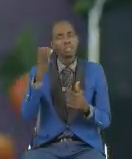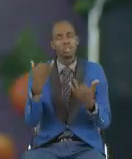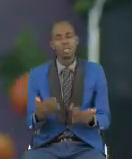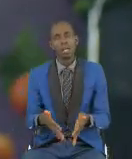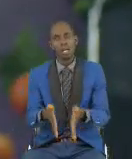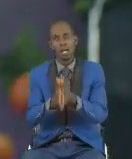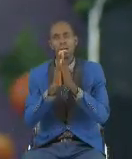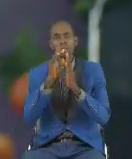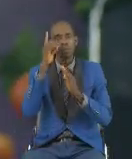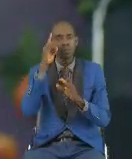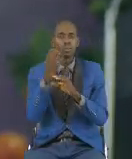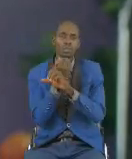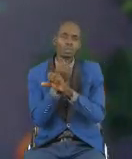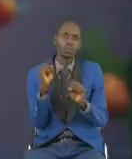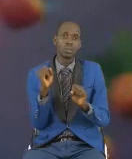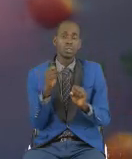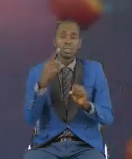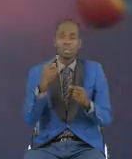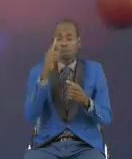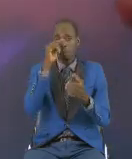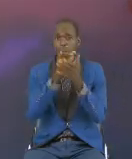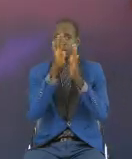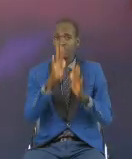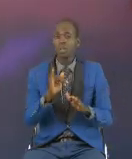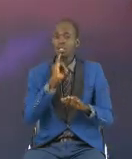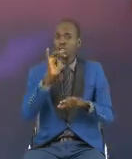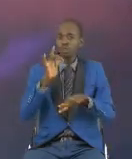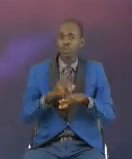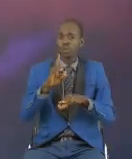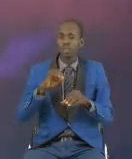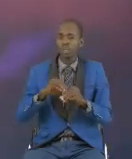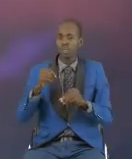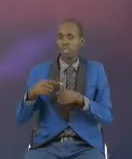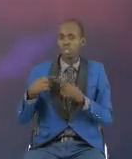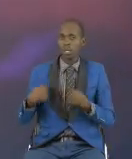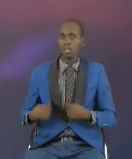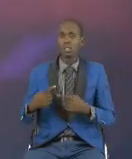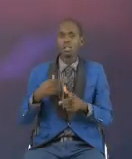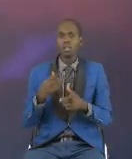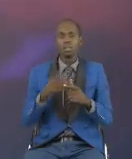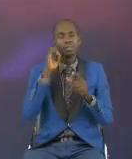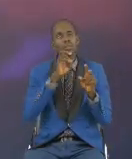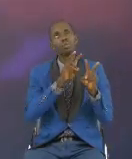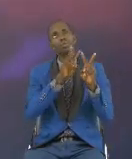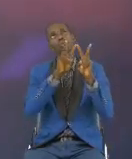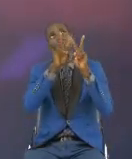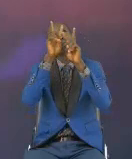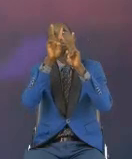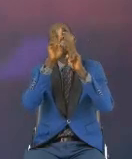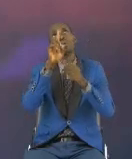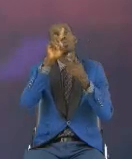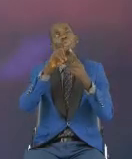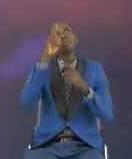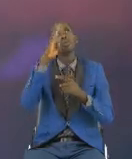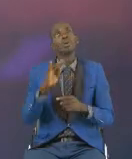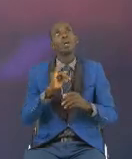The believer is preached in his heart, then he looks up to God, I want to go